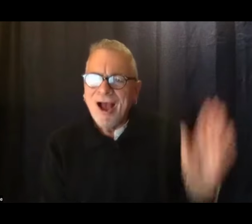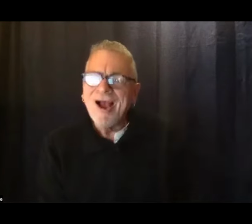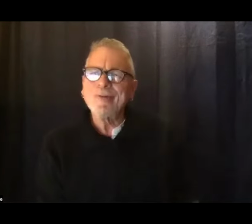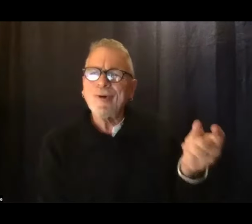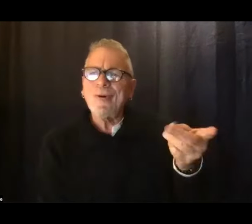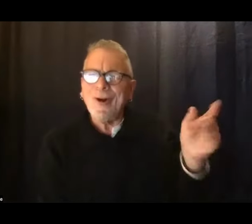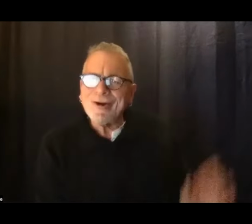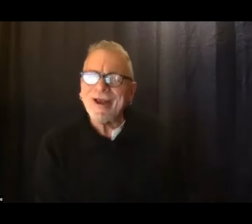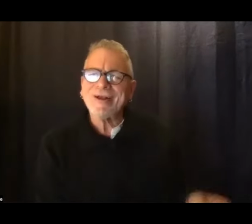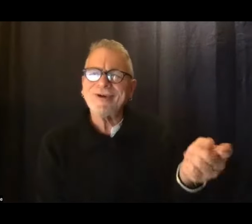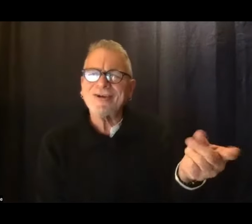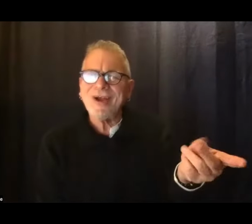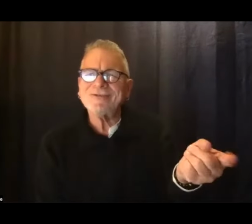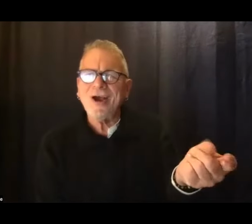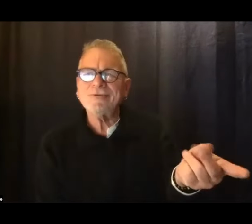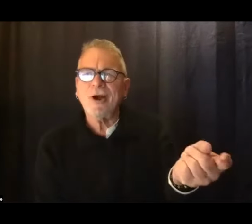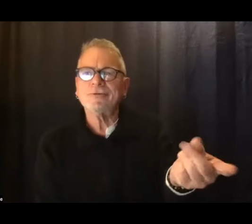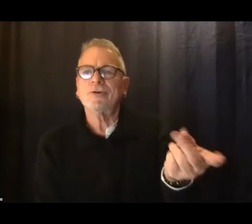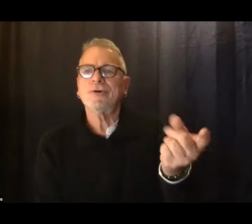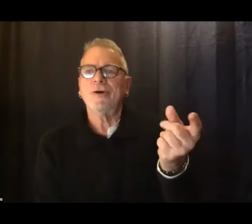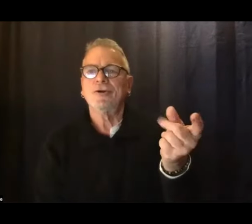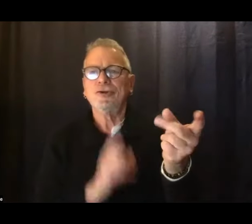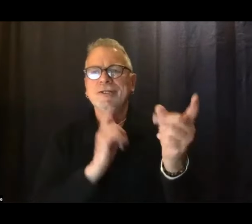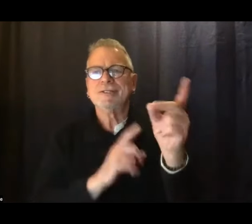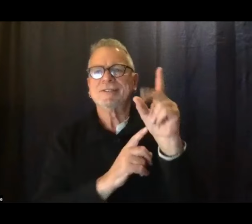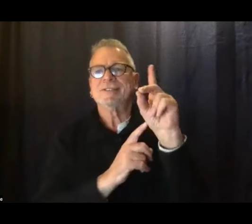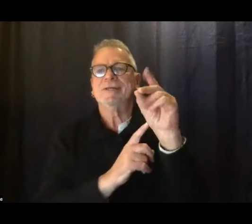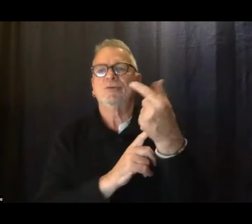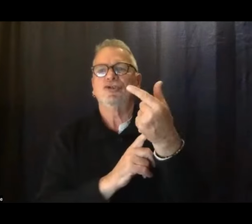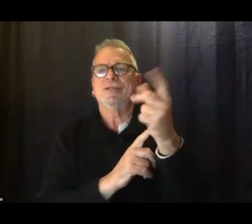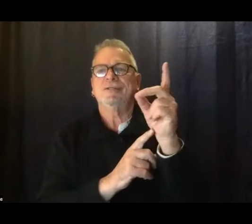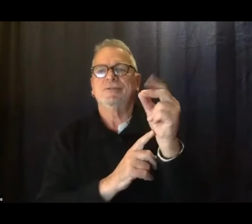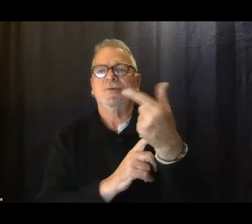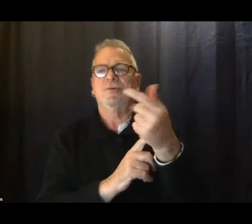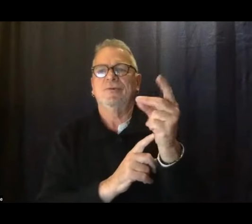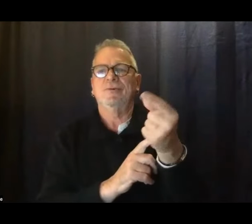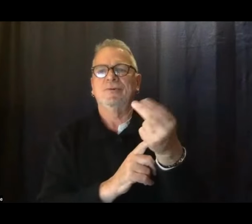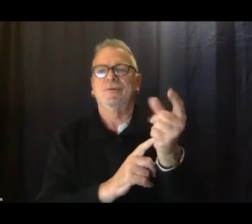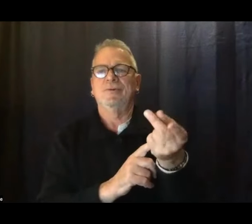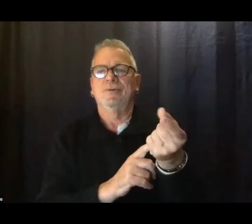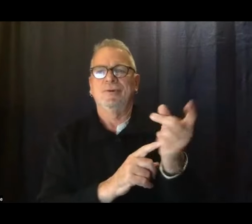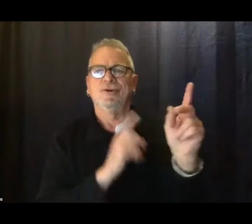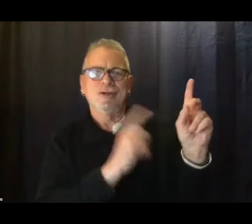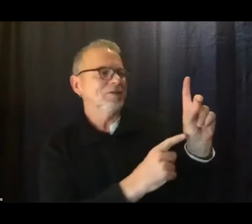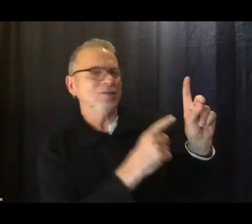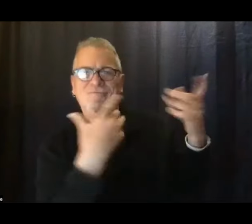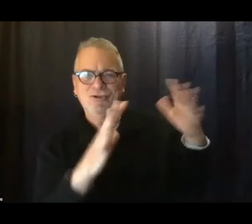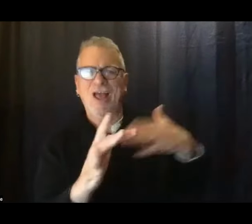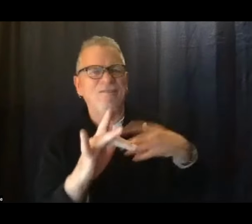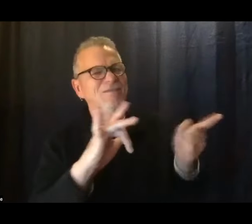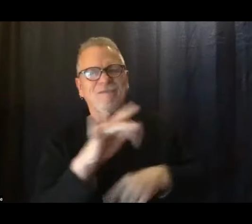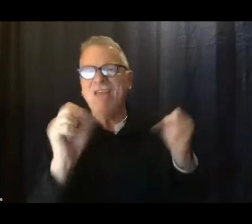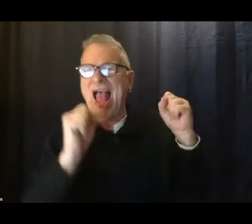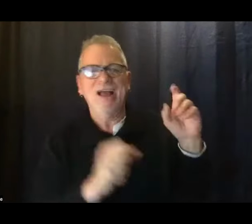DOG, and you'd actually slap the leg, and then you'd call the dog forward, right? So